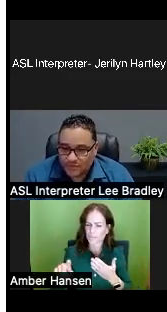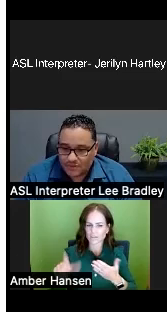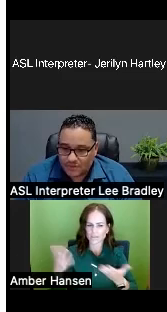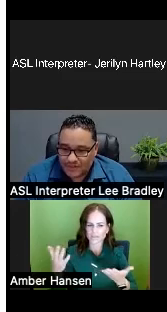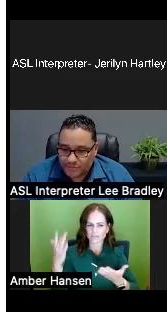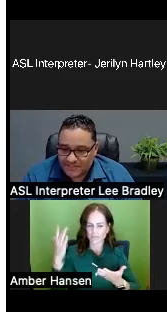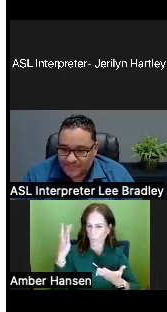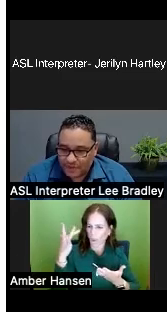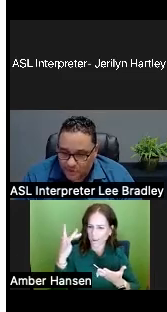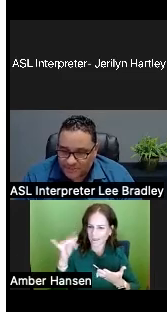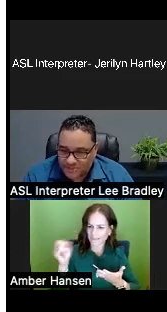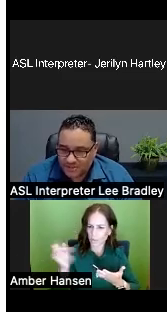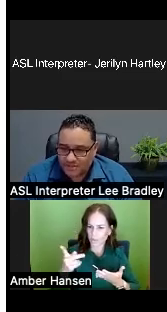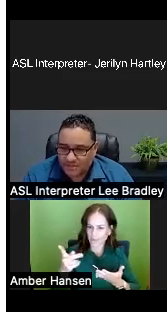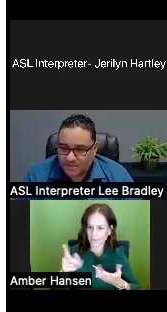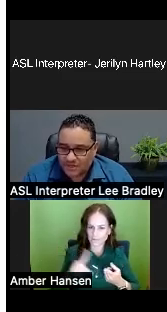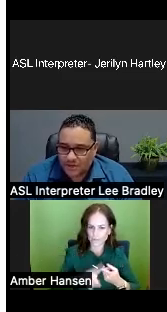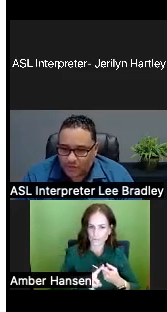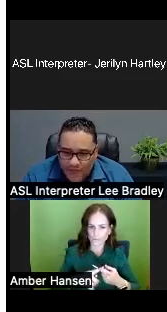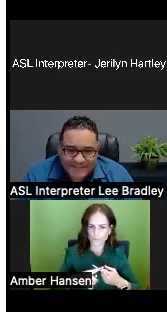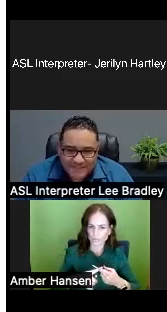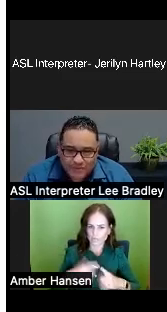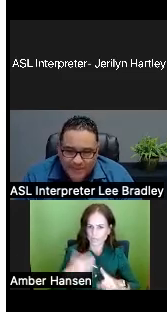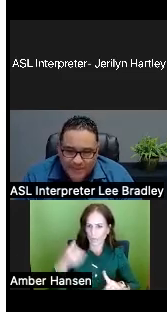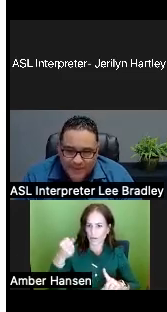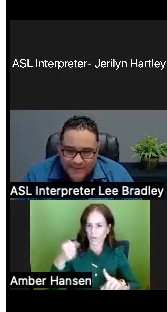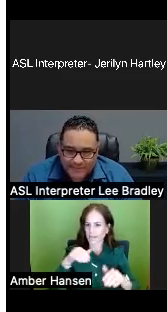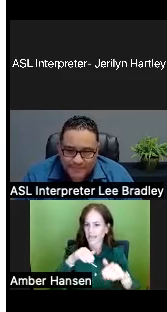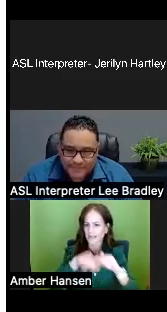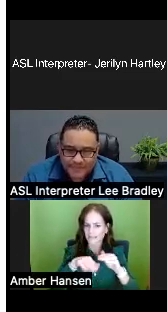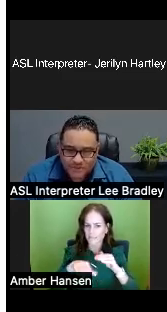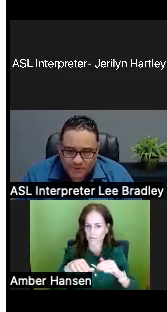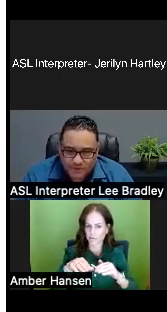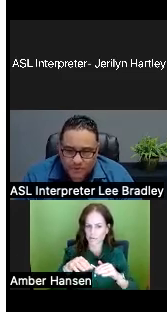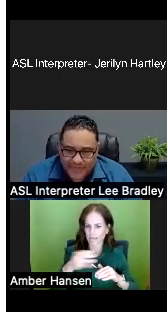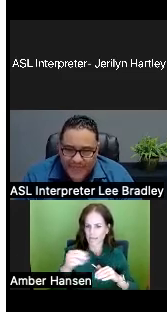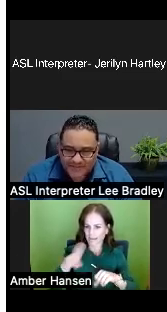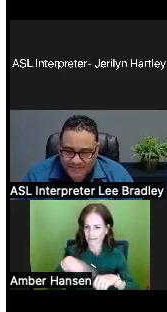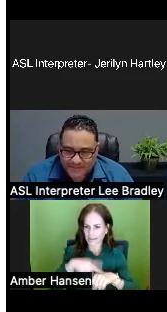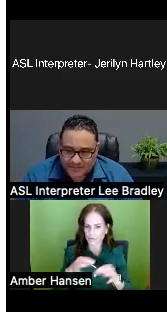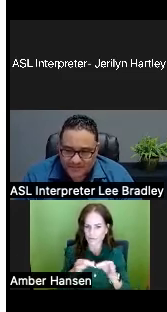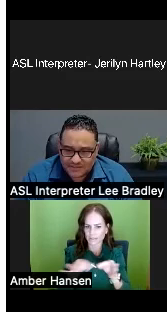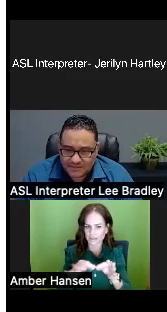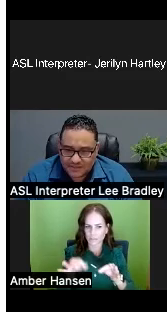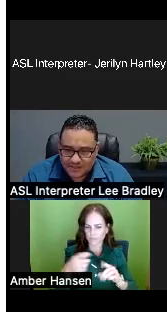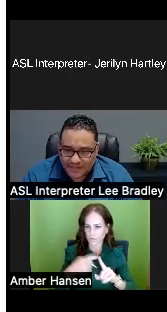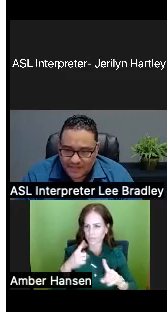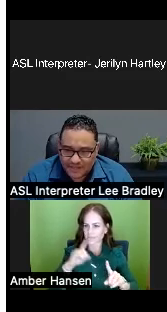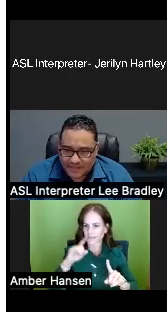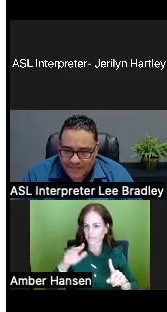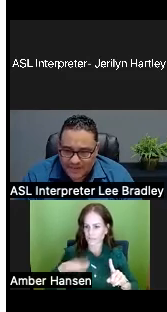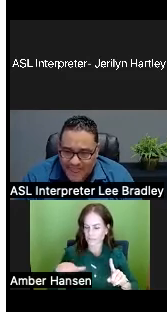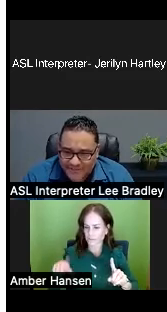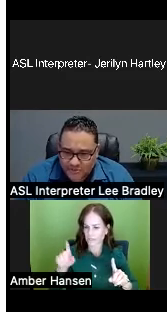So that brings up a question. Why is it okay to withhold access